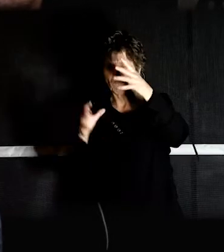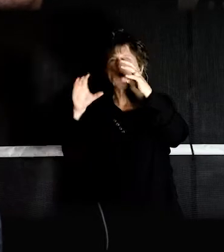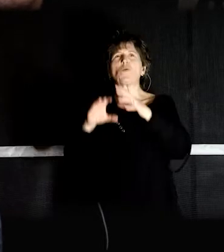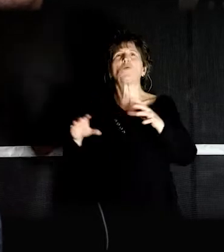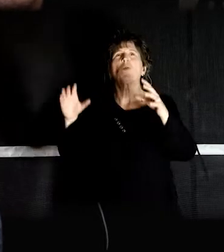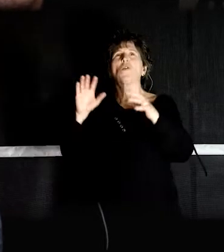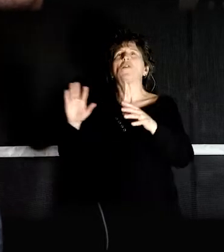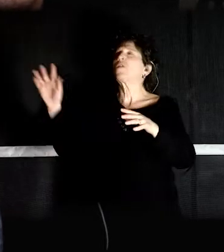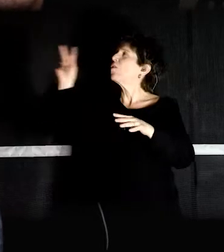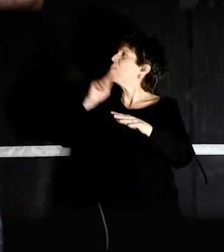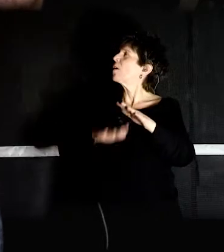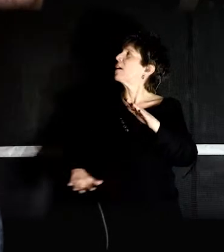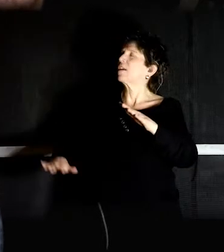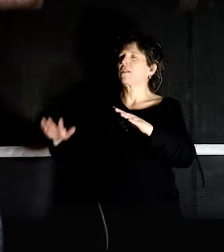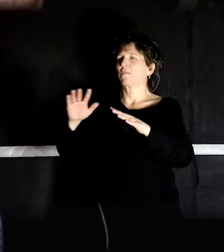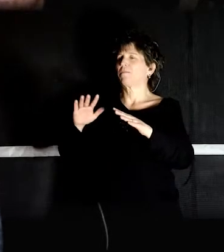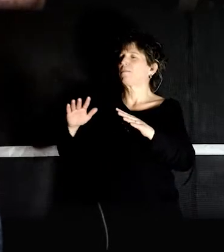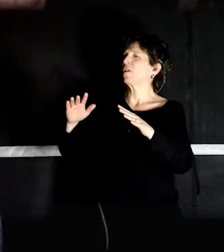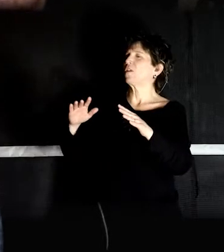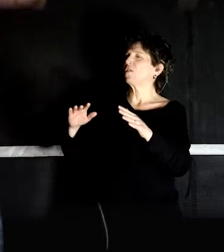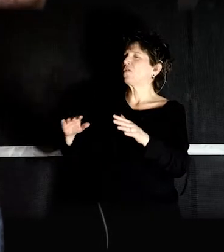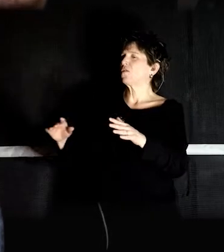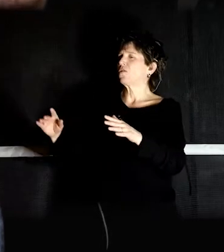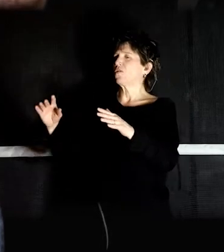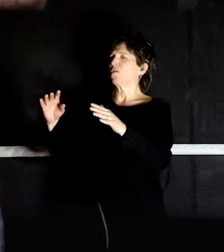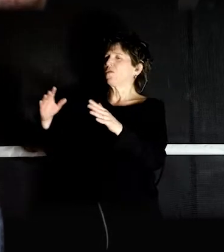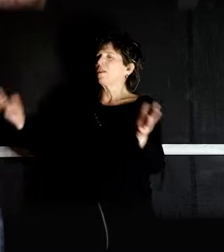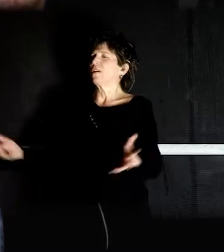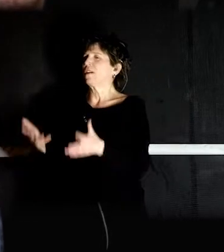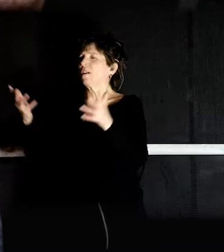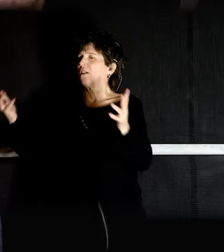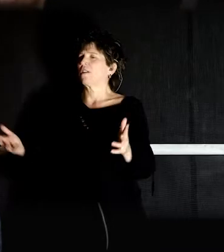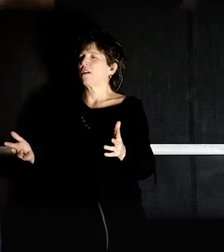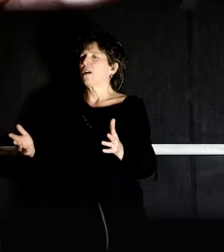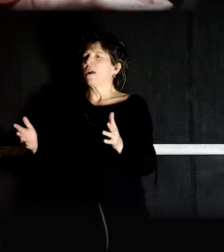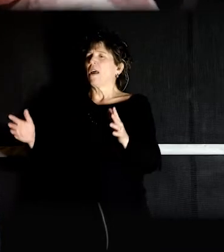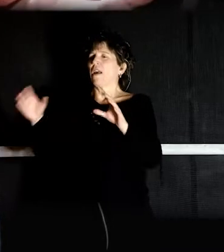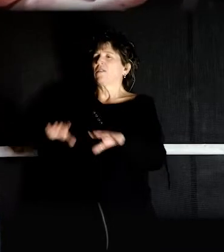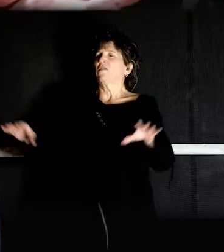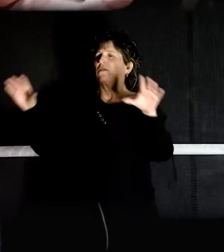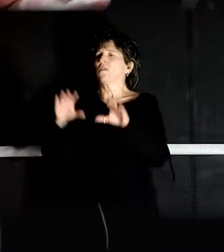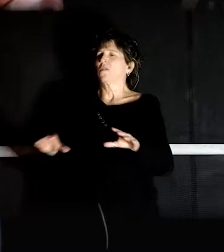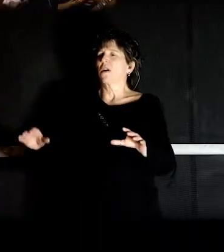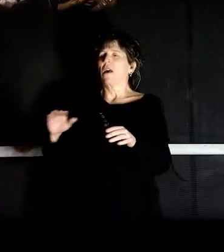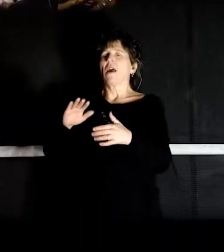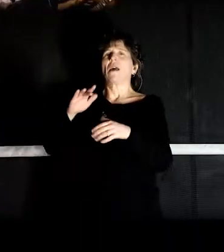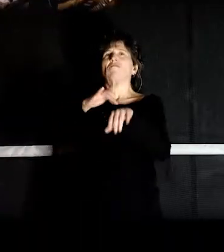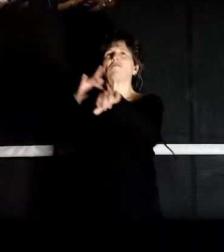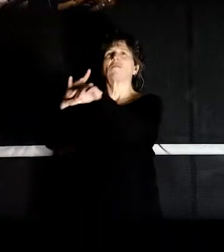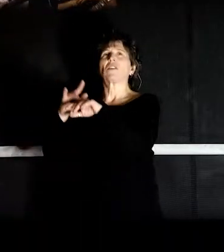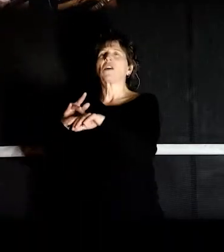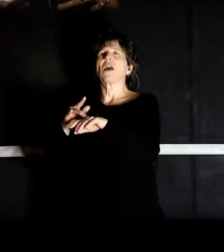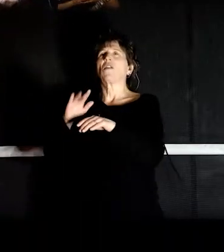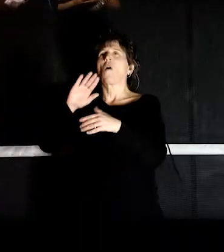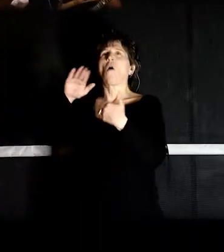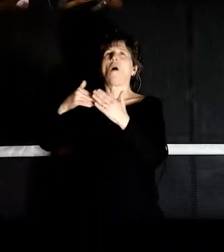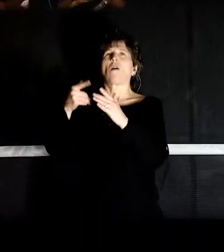bring your kingdom on earth as it is in heaven. And we pray this in Jesus' name. And everyone said, amen.